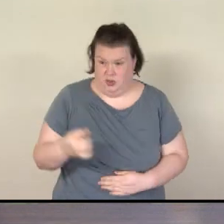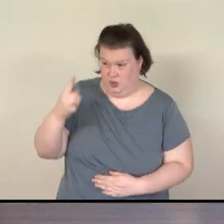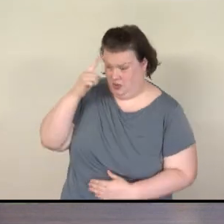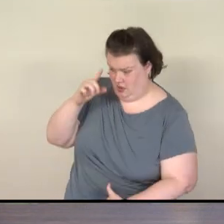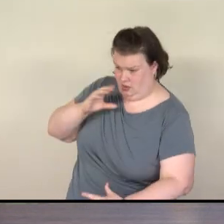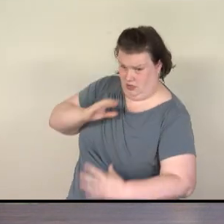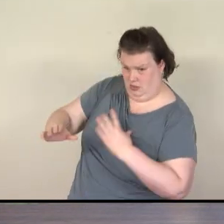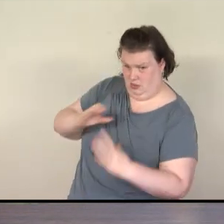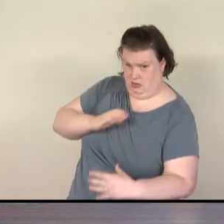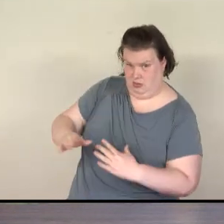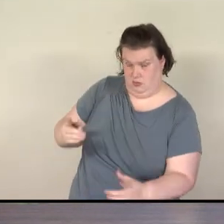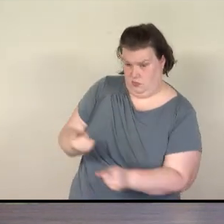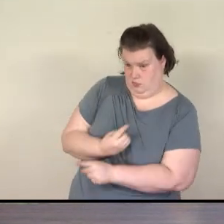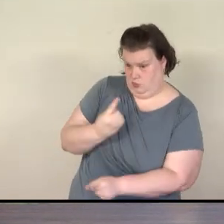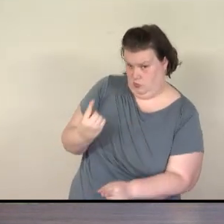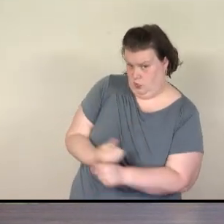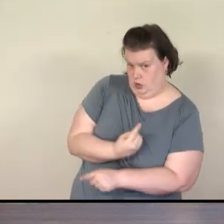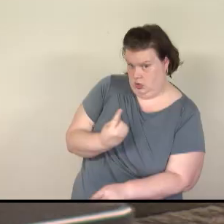was appropriate?